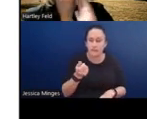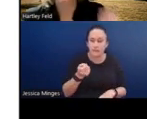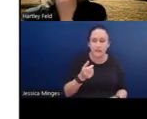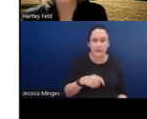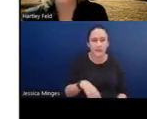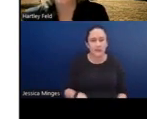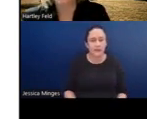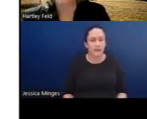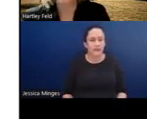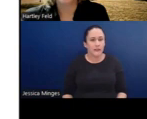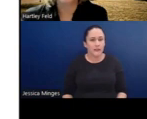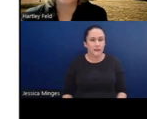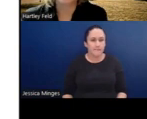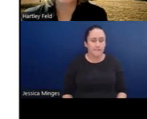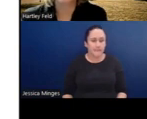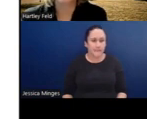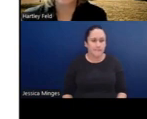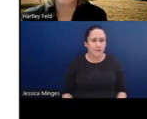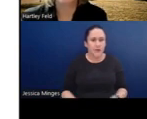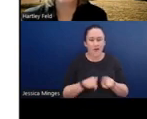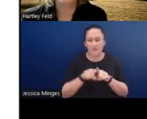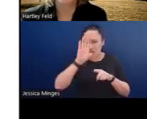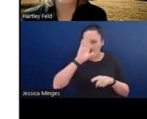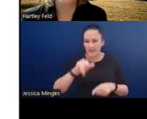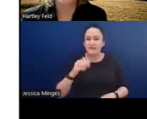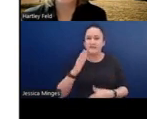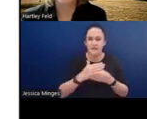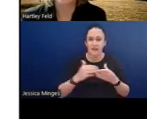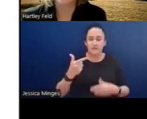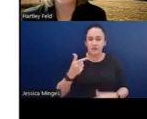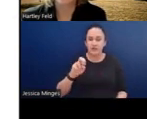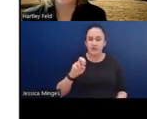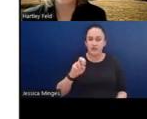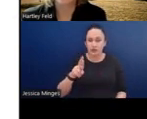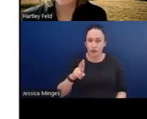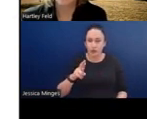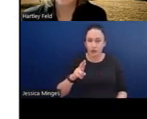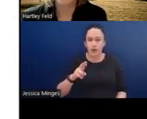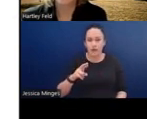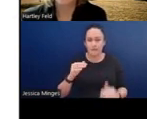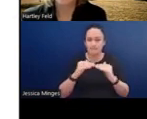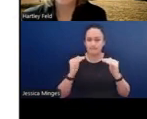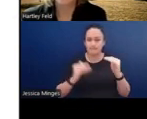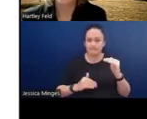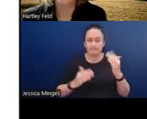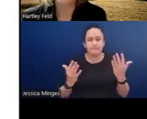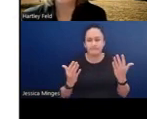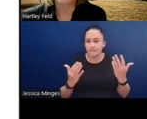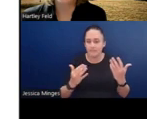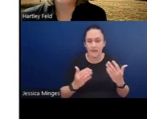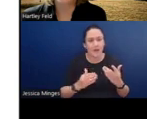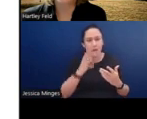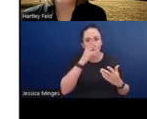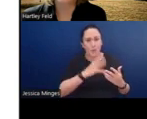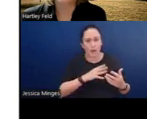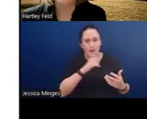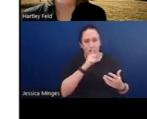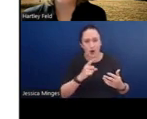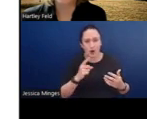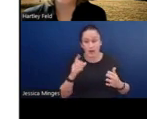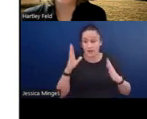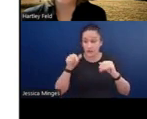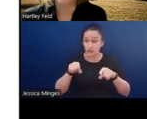there are also some gendered disparities, and that women are expected in their